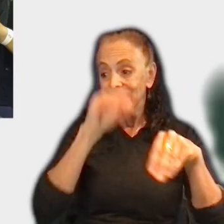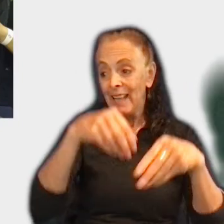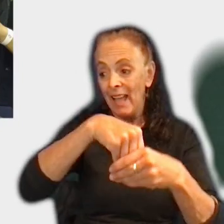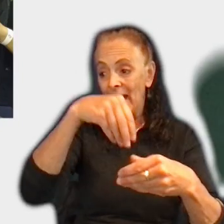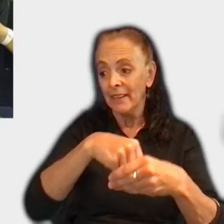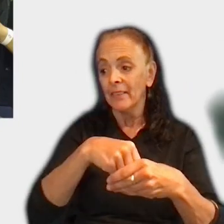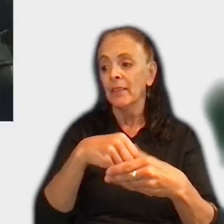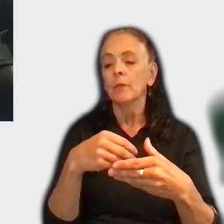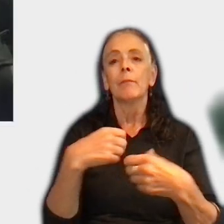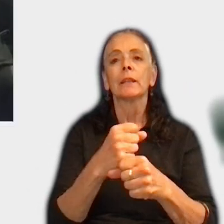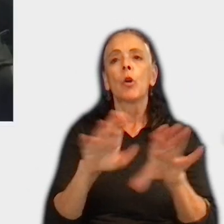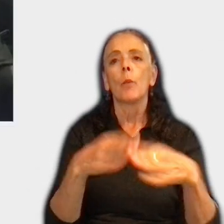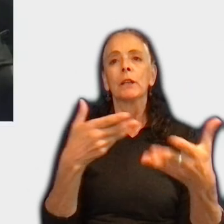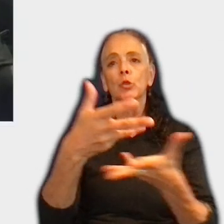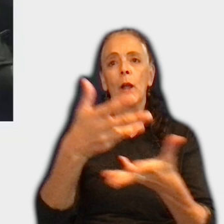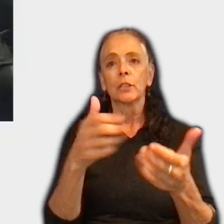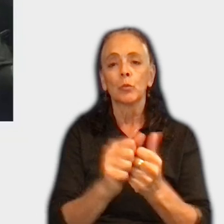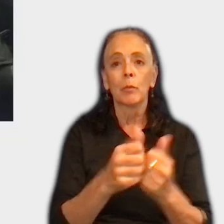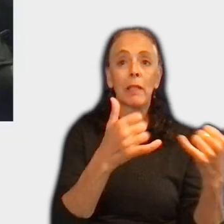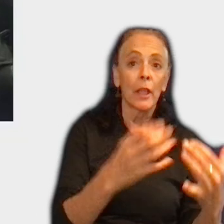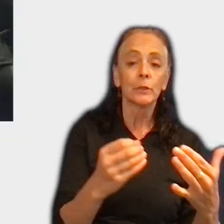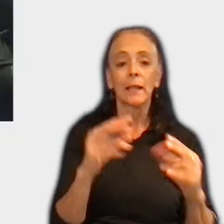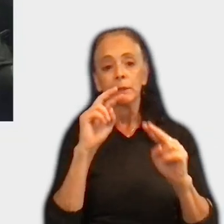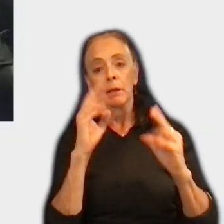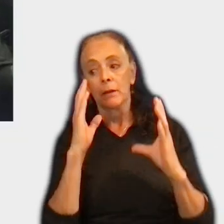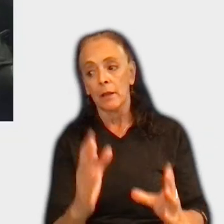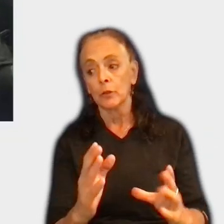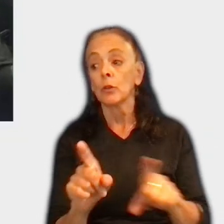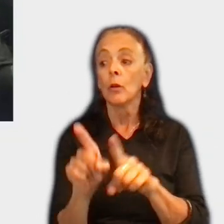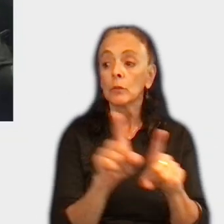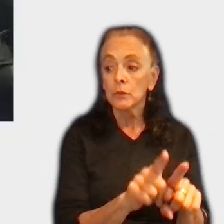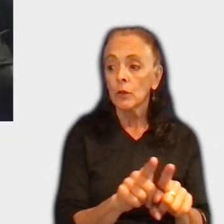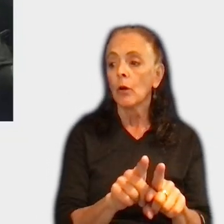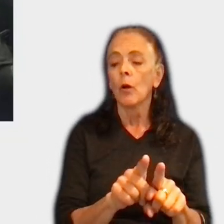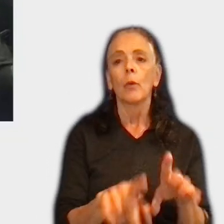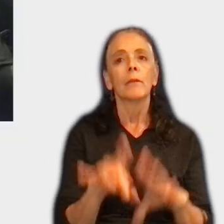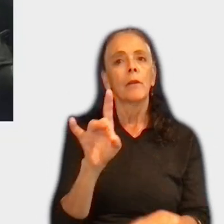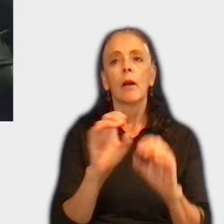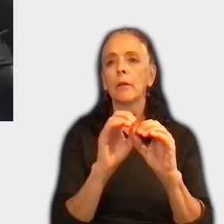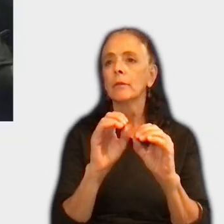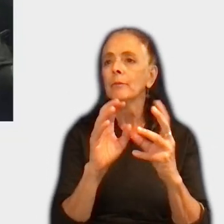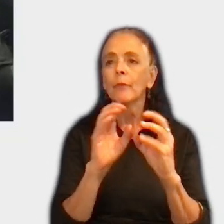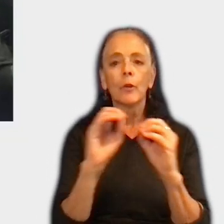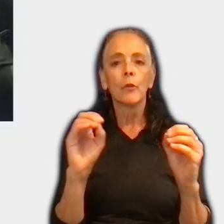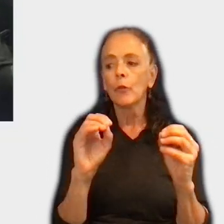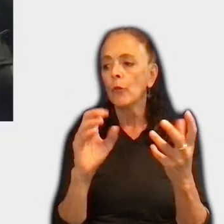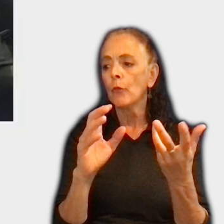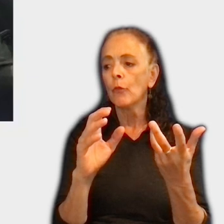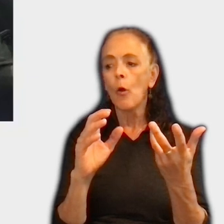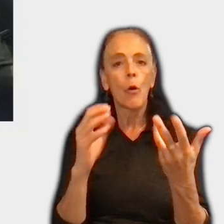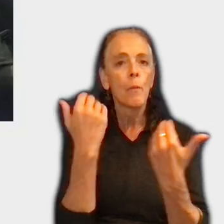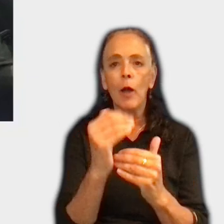spectators and also with this arcade cabinet we'll be creating some know it's adjustability to enjoy in the